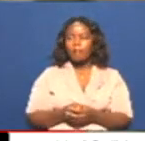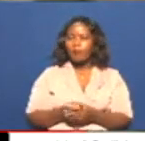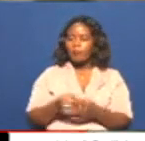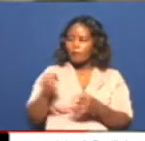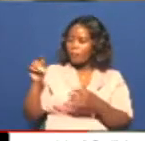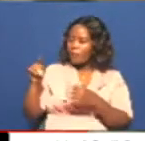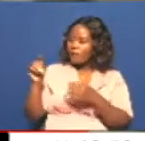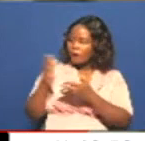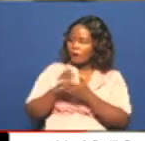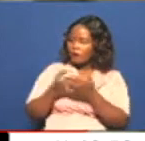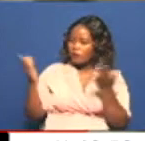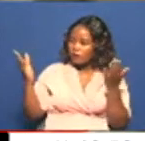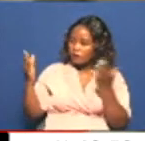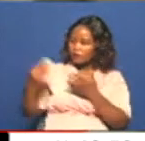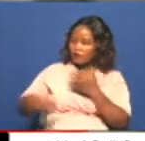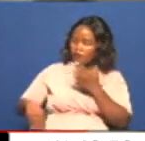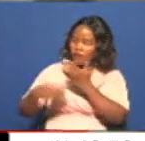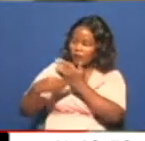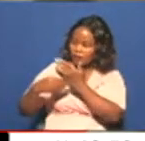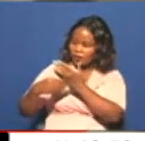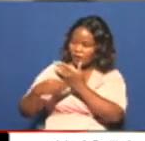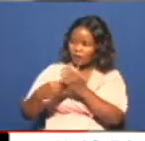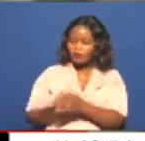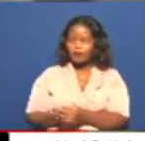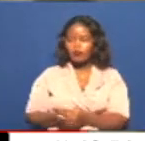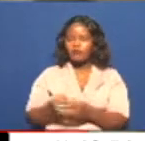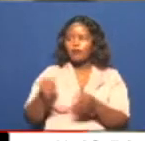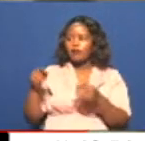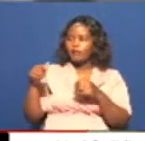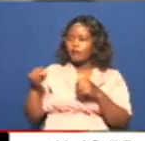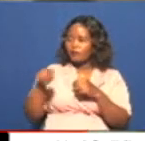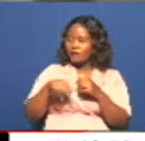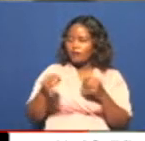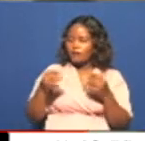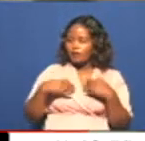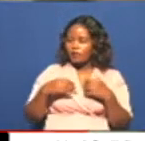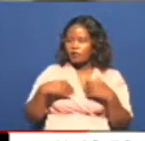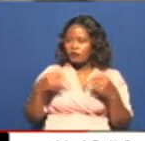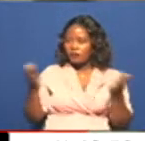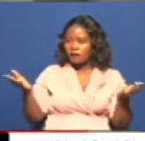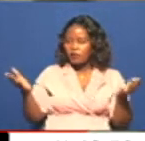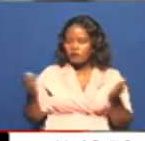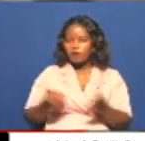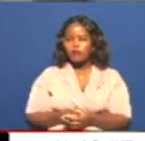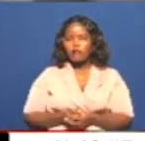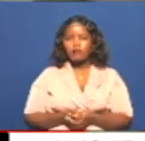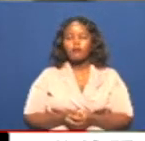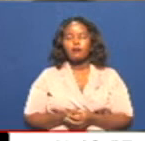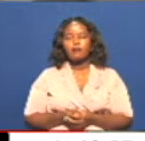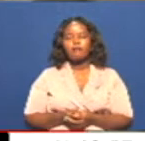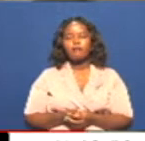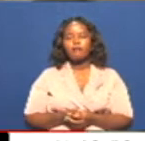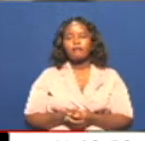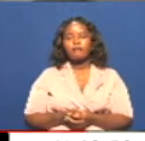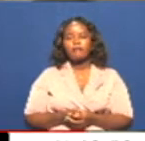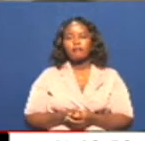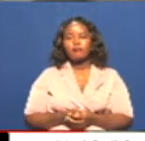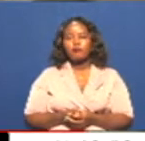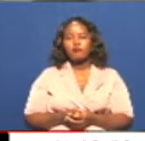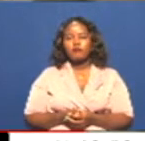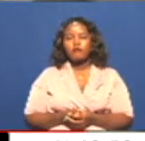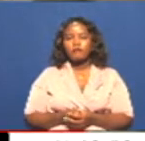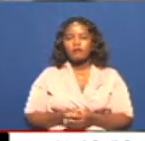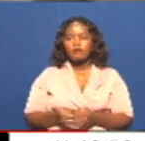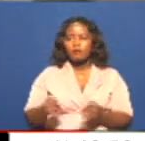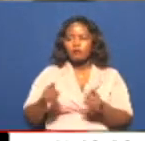before, and I think as my colleague Alengo mentioned, the greatest challenge that we have in Kenya is